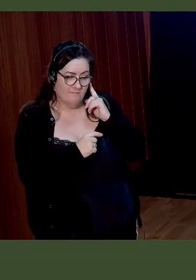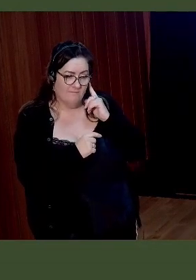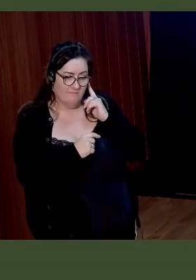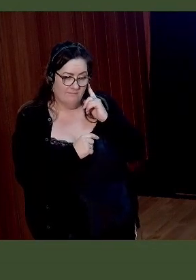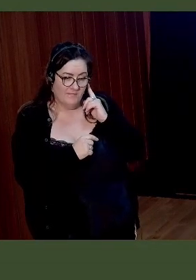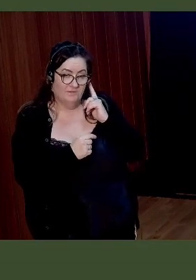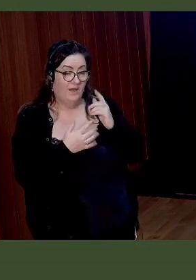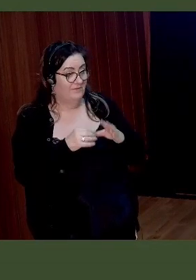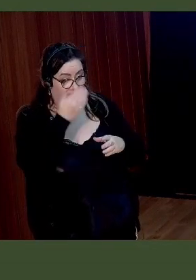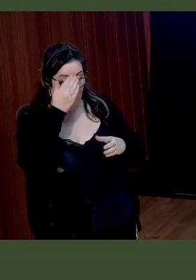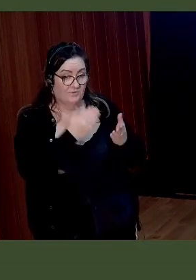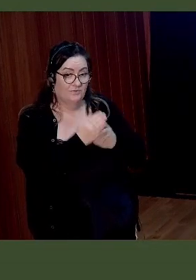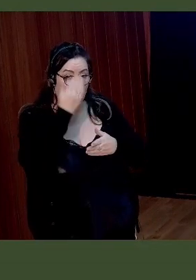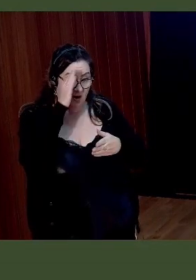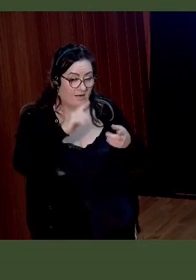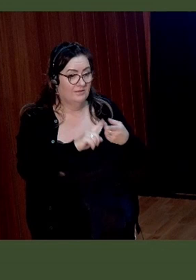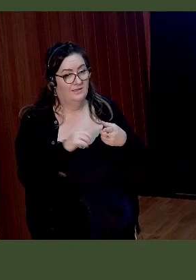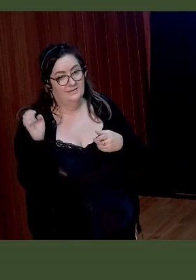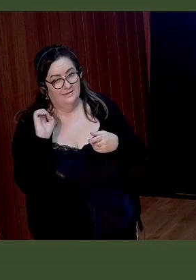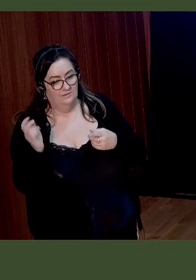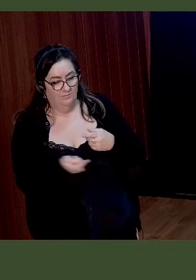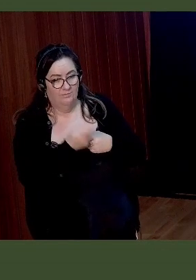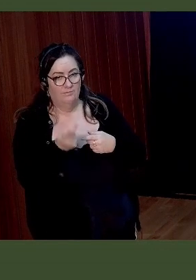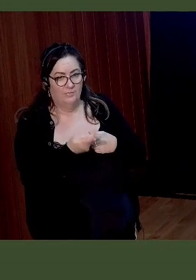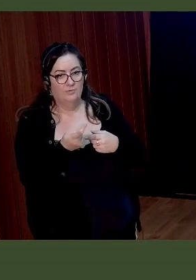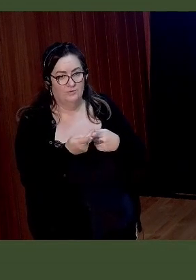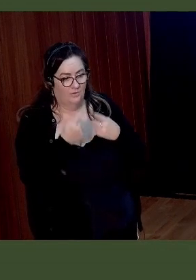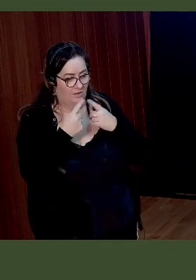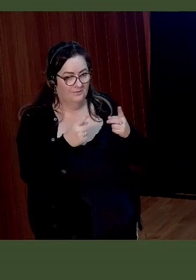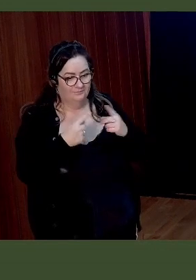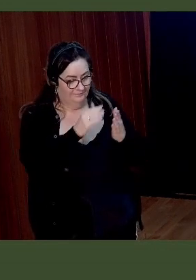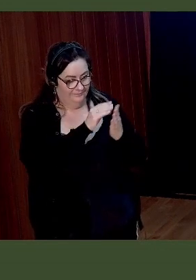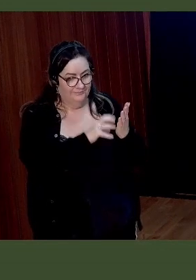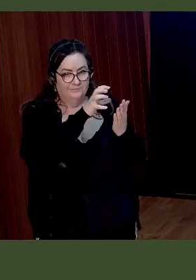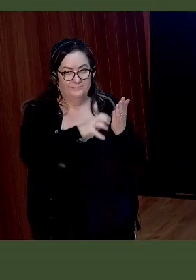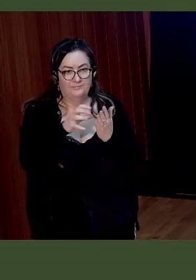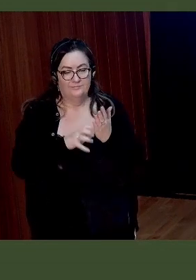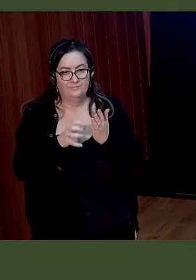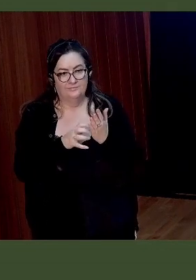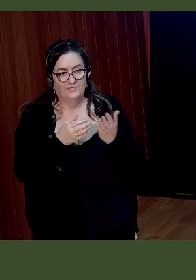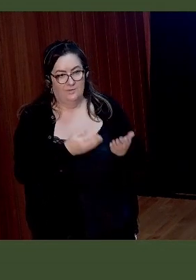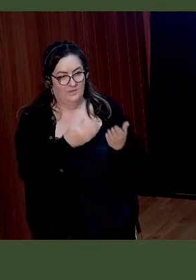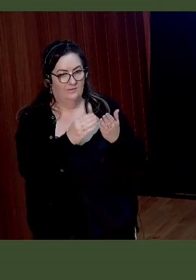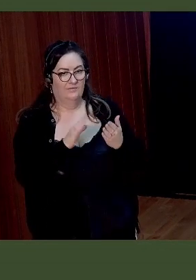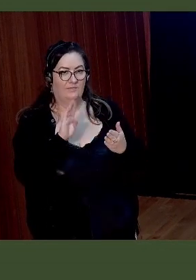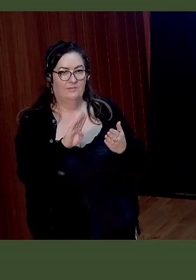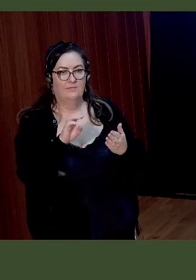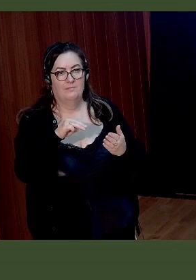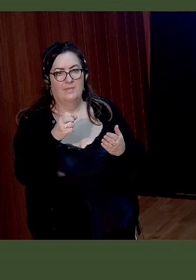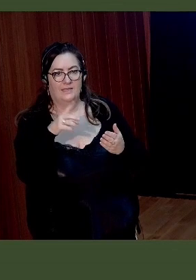It was put through instruments in Irish and in English and Irish that the plenipotentiary decades to the Irish Free State government were given a mandate.